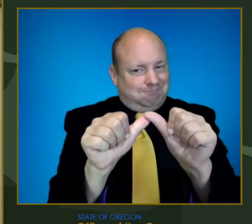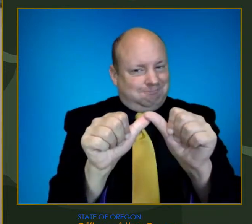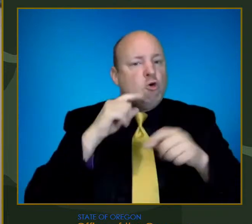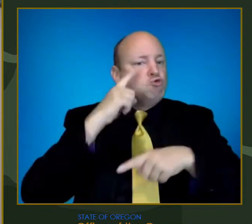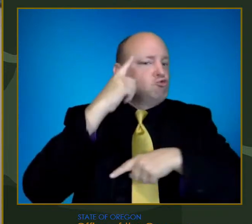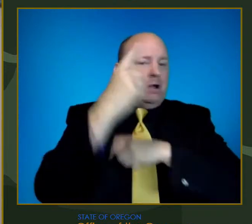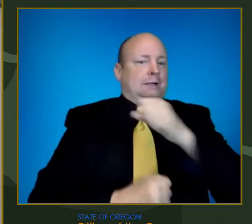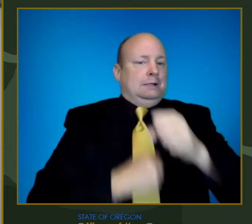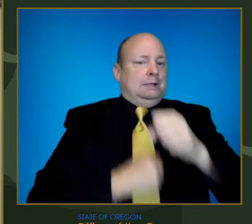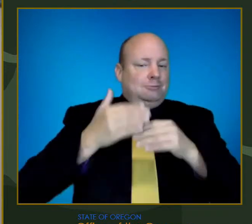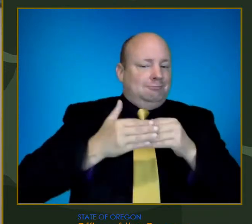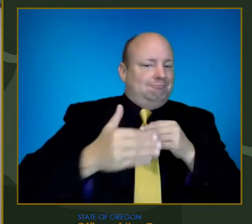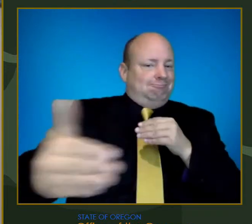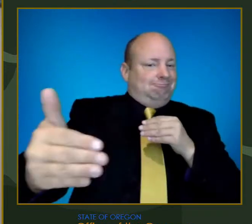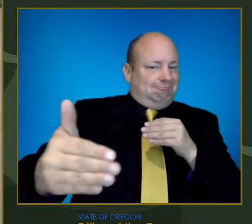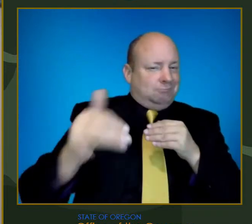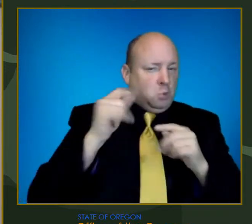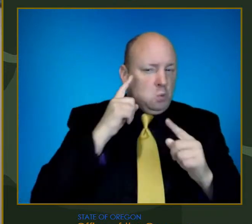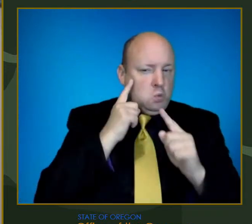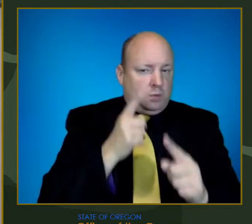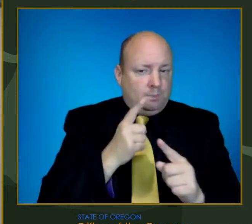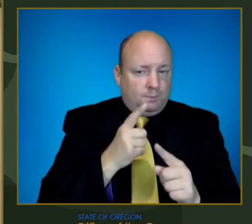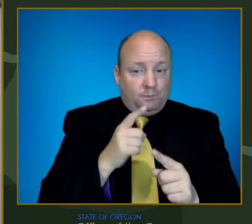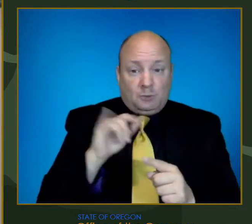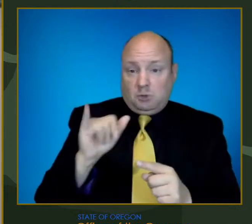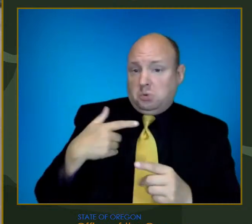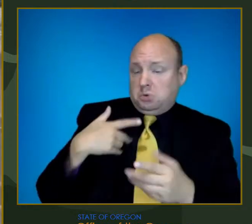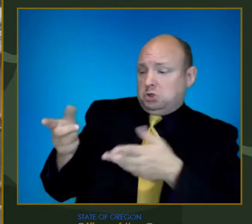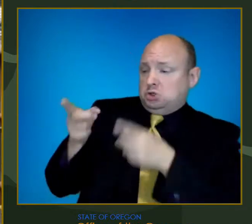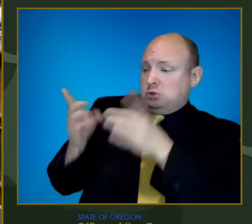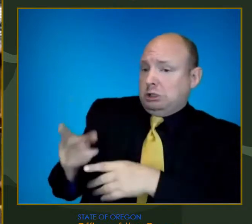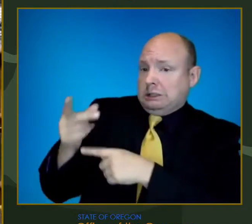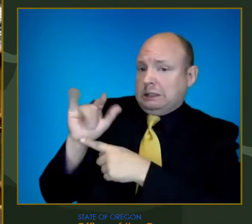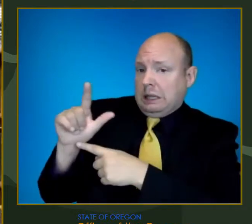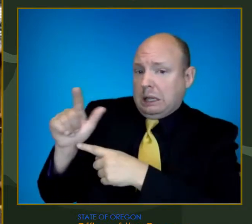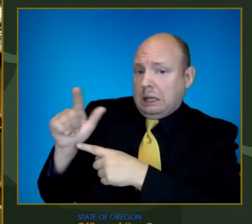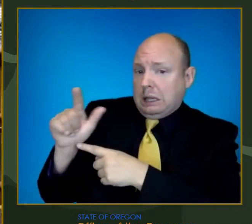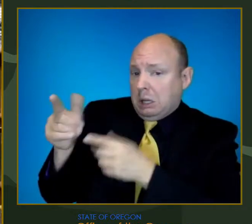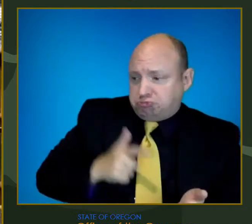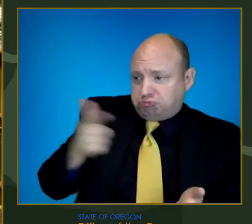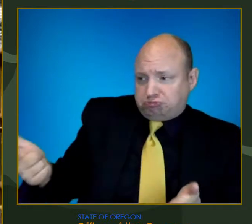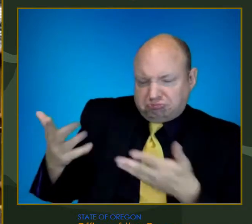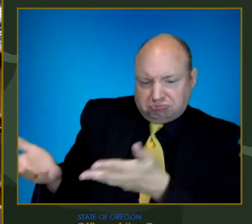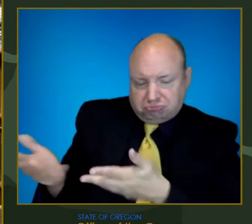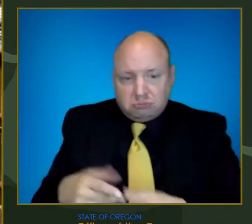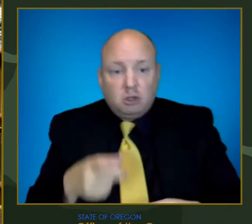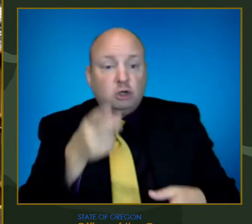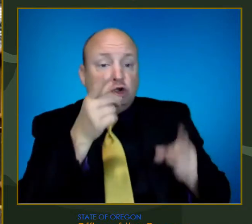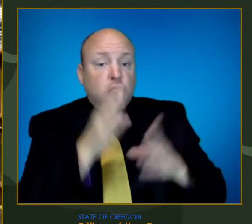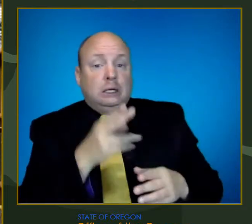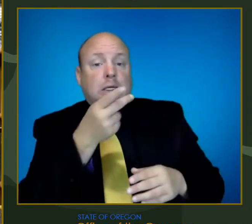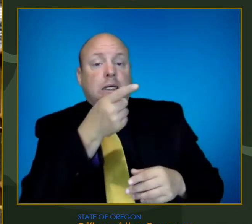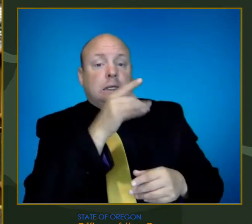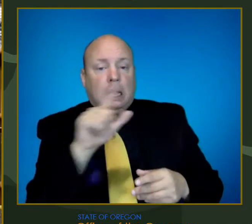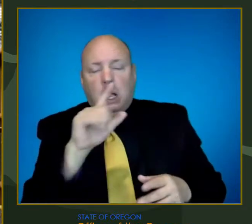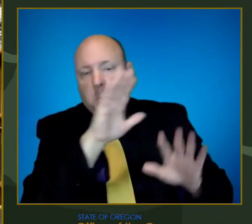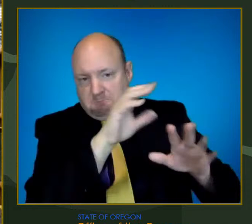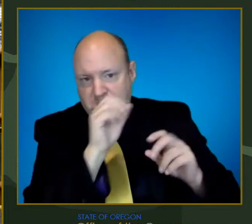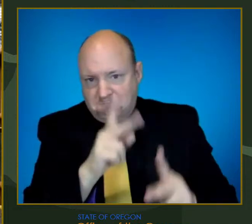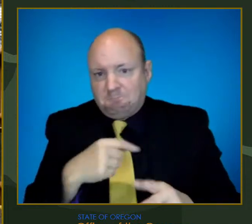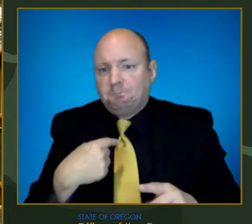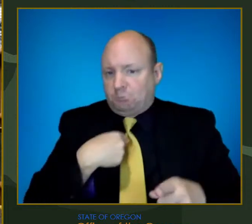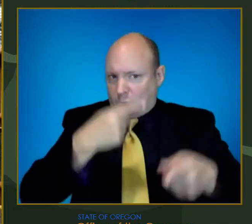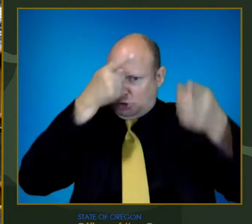that, I'll turn it over to Director Gill. Thanks, Governor Brown. I couldn't agree more. What we are attempting to do in